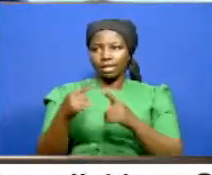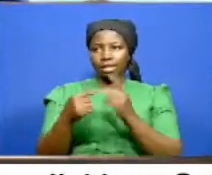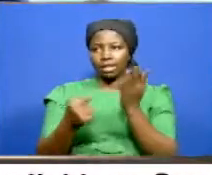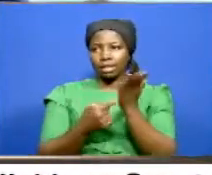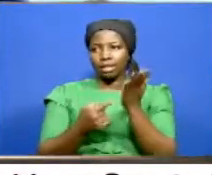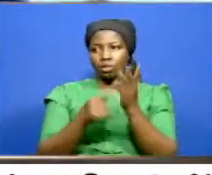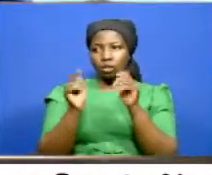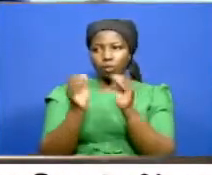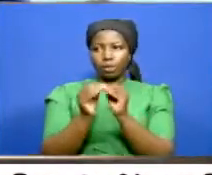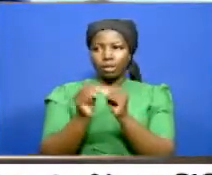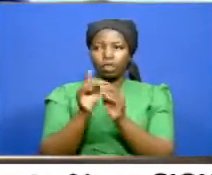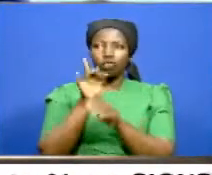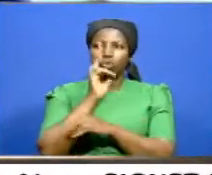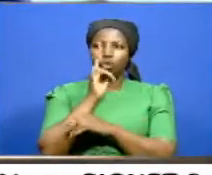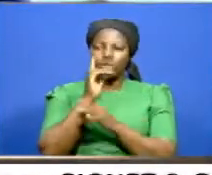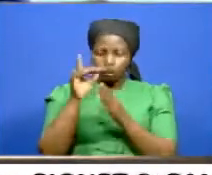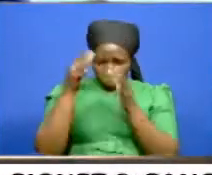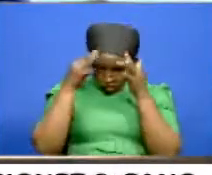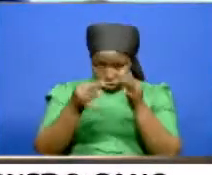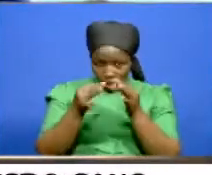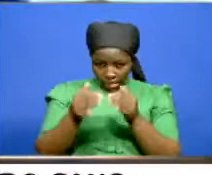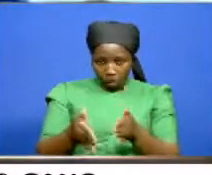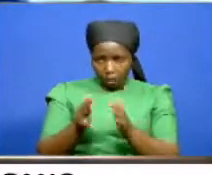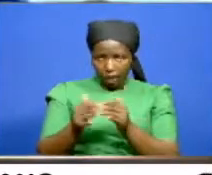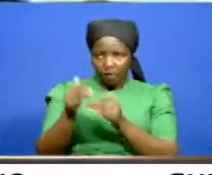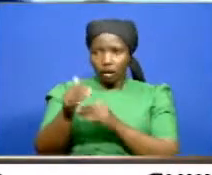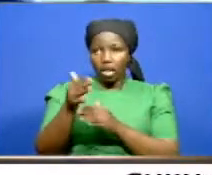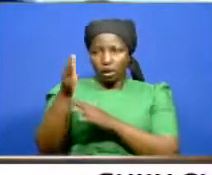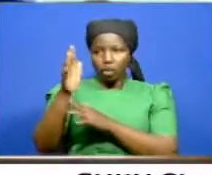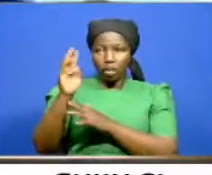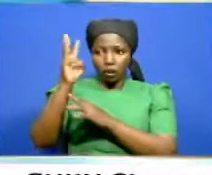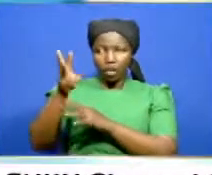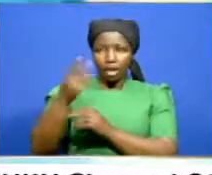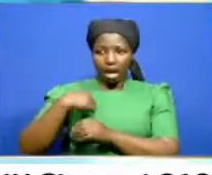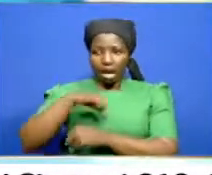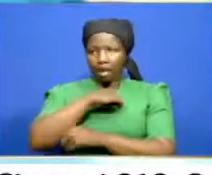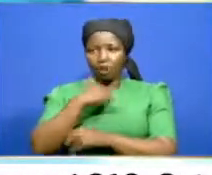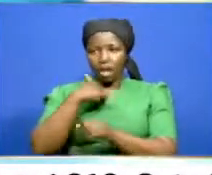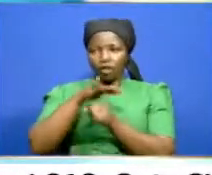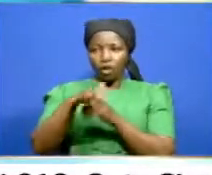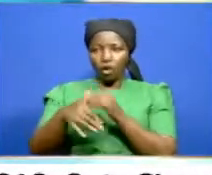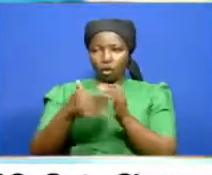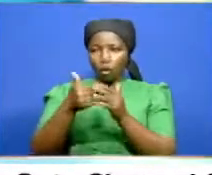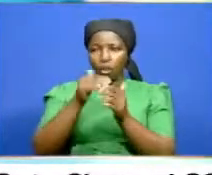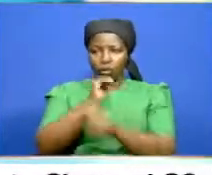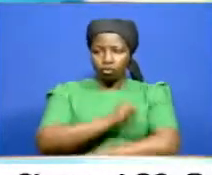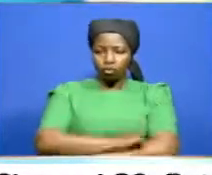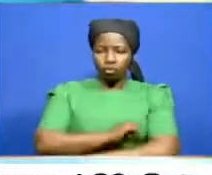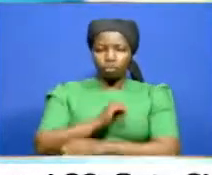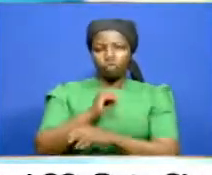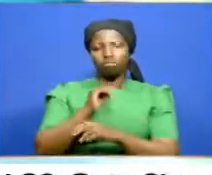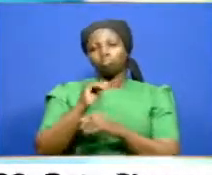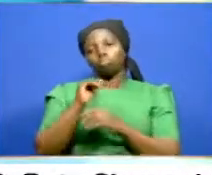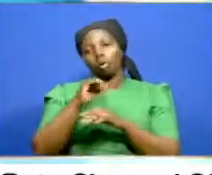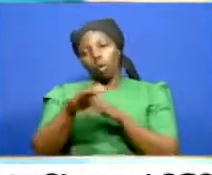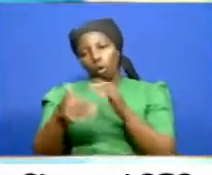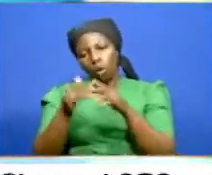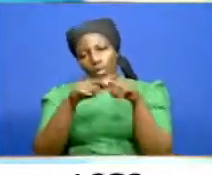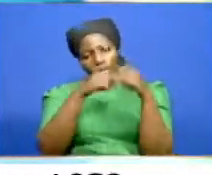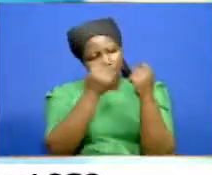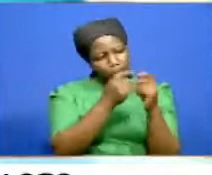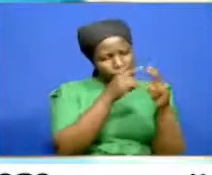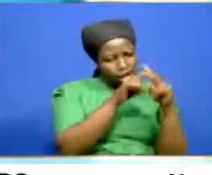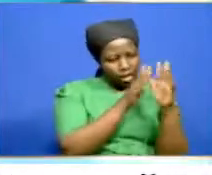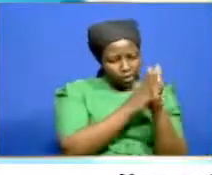on the way forward. So God willing, we'll be having all the academy, all the teams, all the way from 6-year-old,